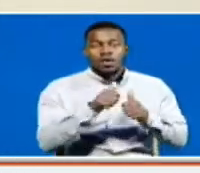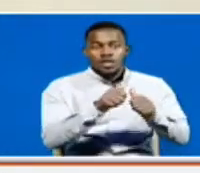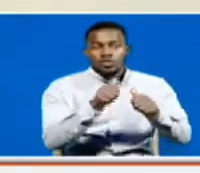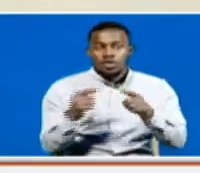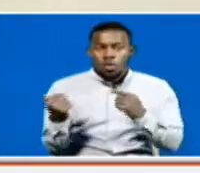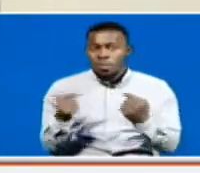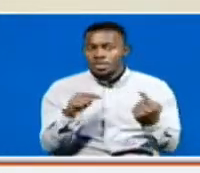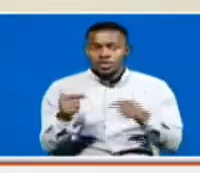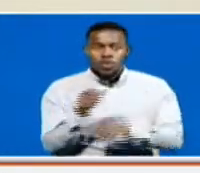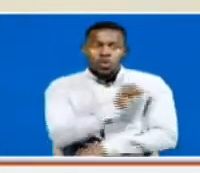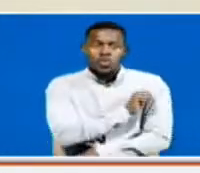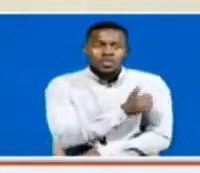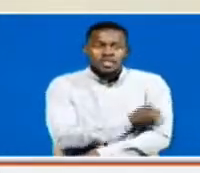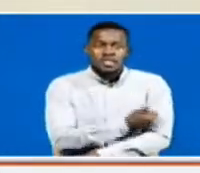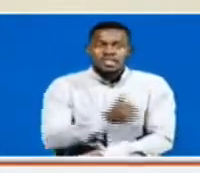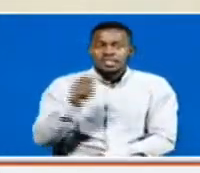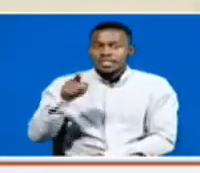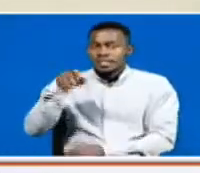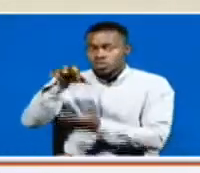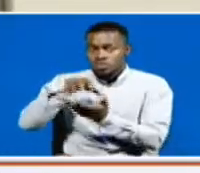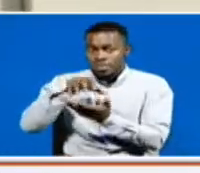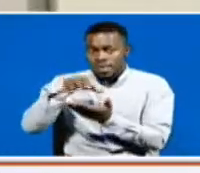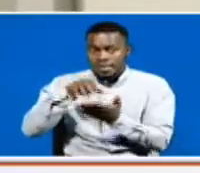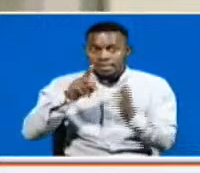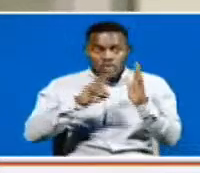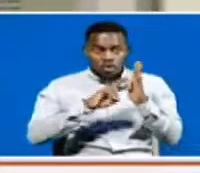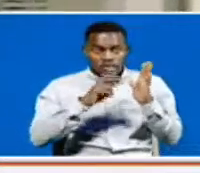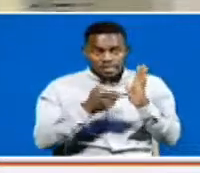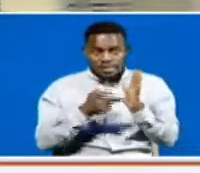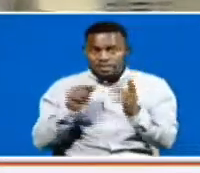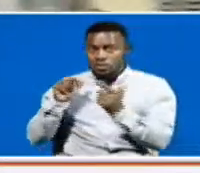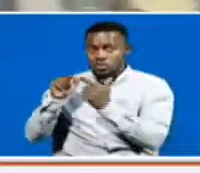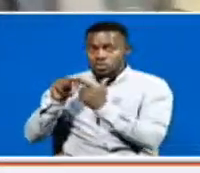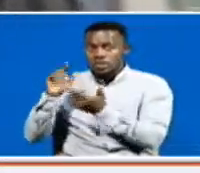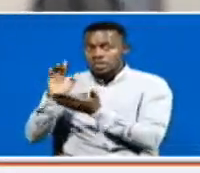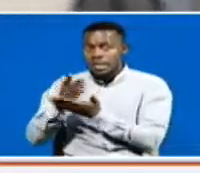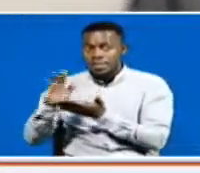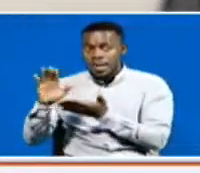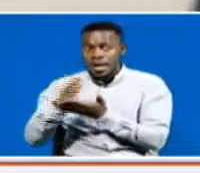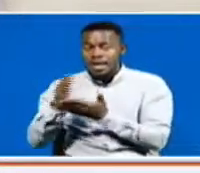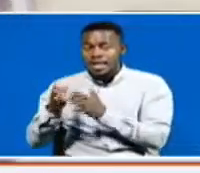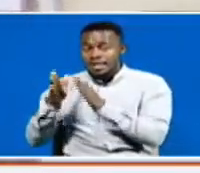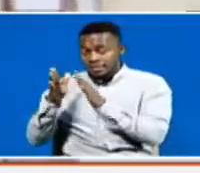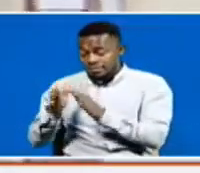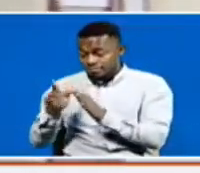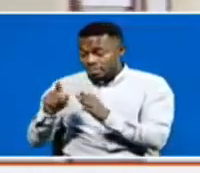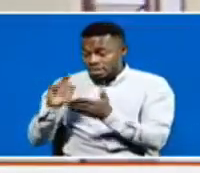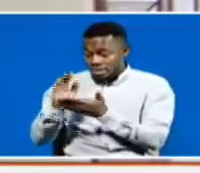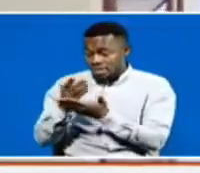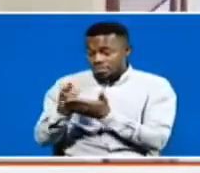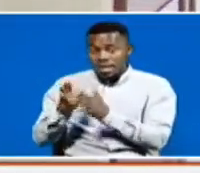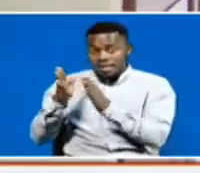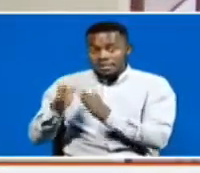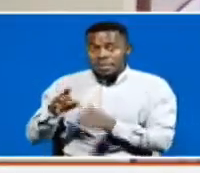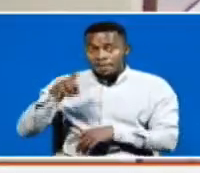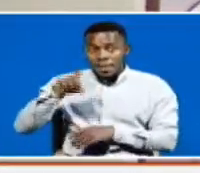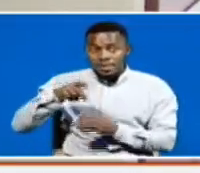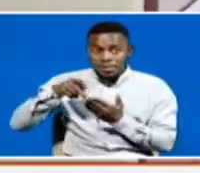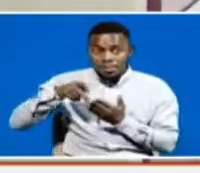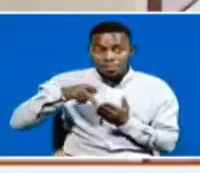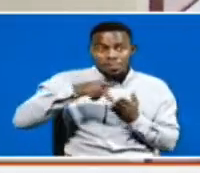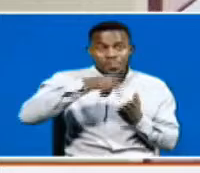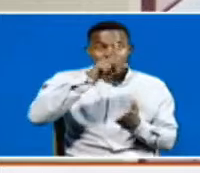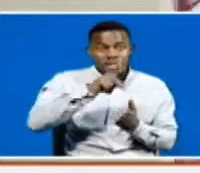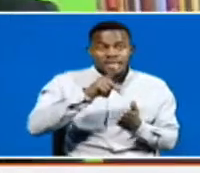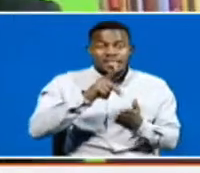Competition Authority, Carrefour, in its contracts with suppliers, requires suppliers to pay listing fees. Woodlands,